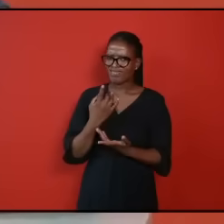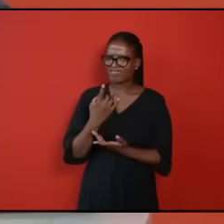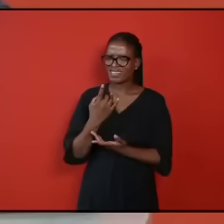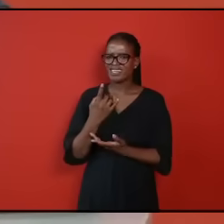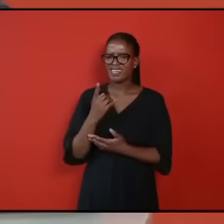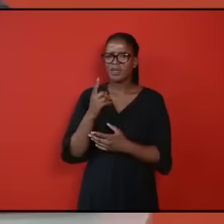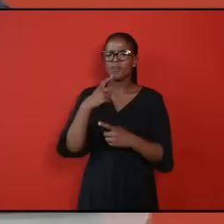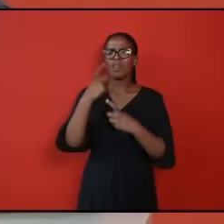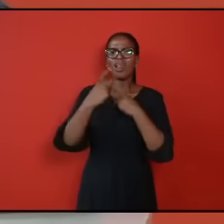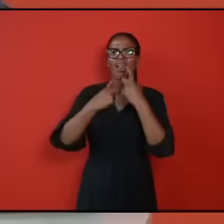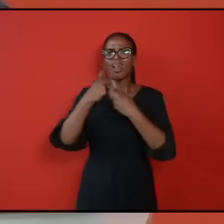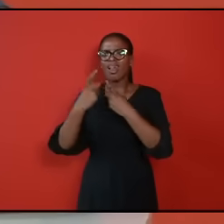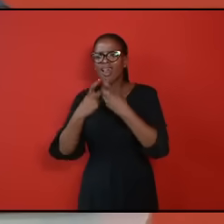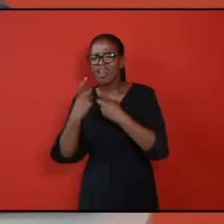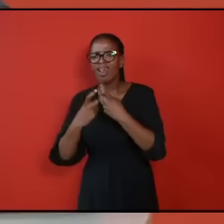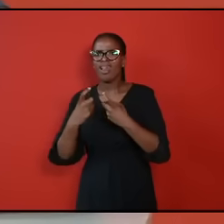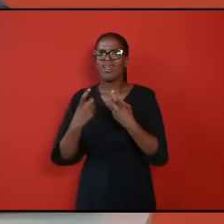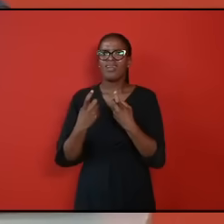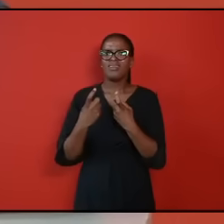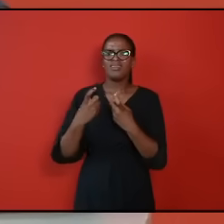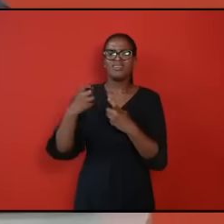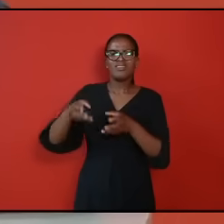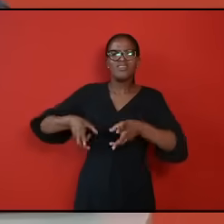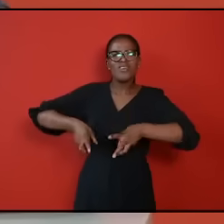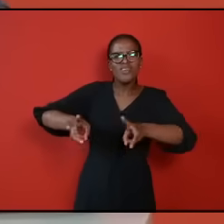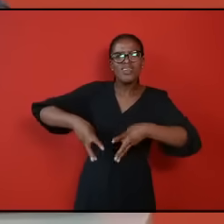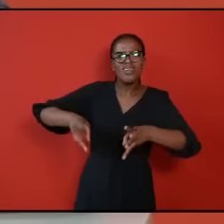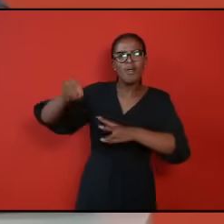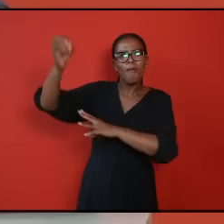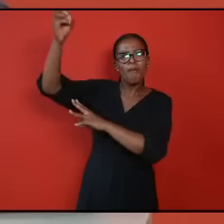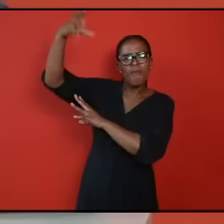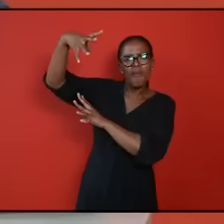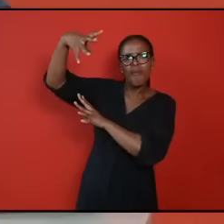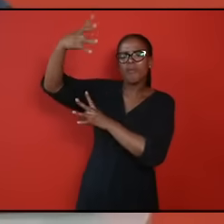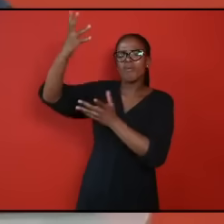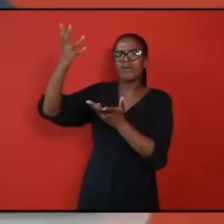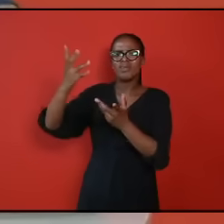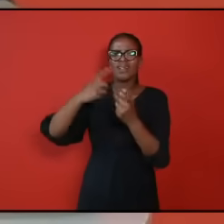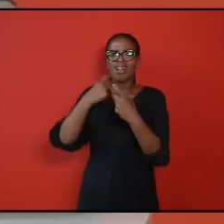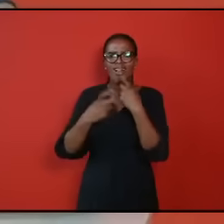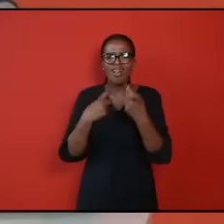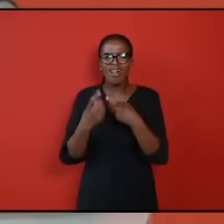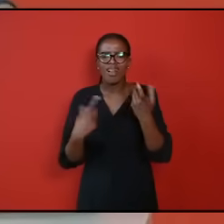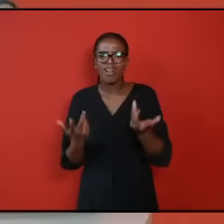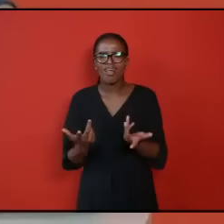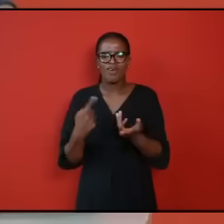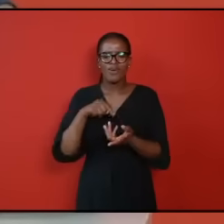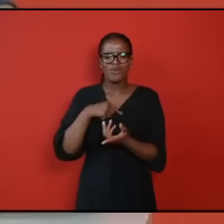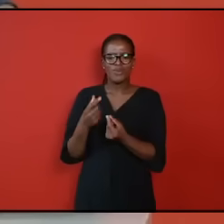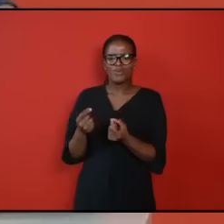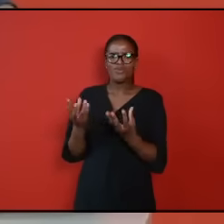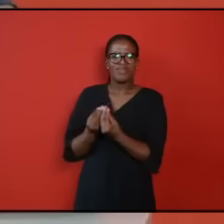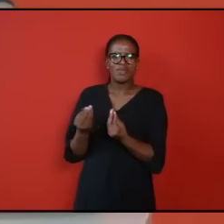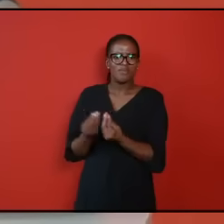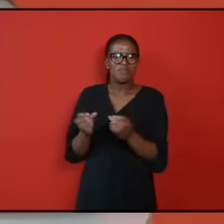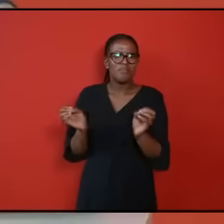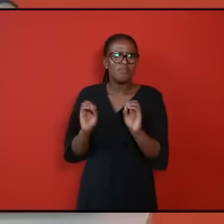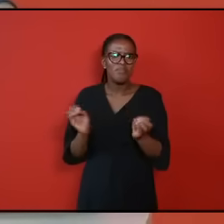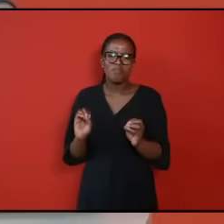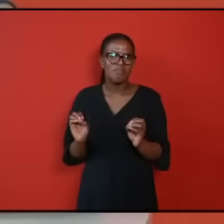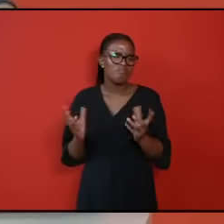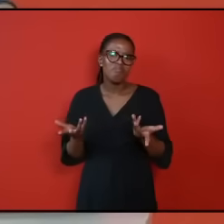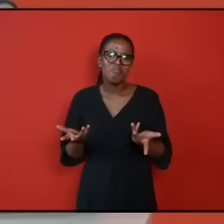People are complaining about skit lines, skit line politics. So there's nothing we can do. Let them